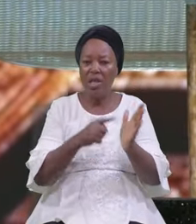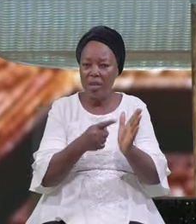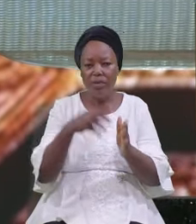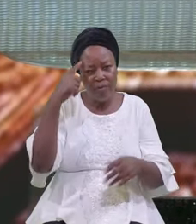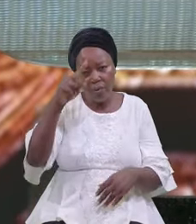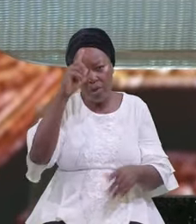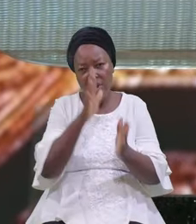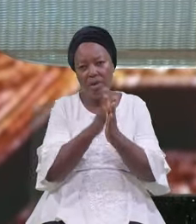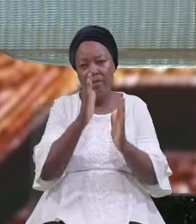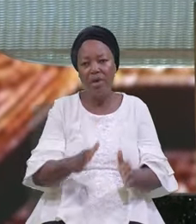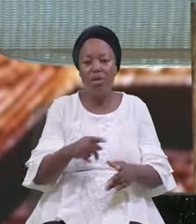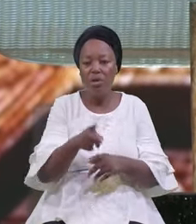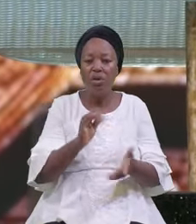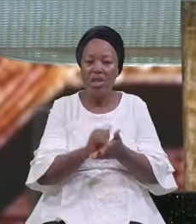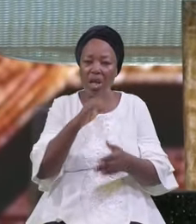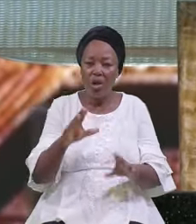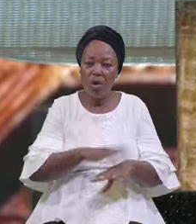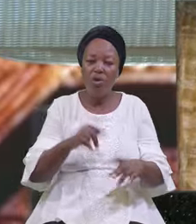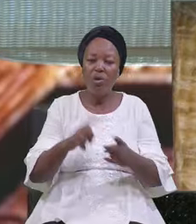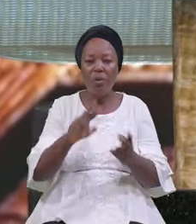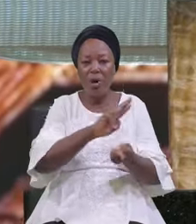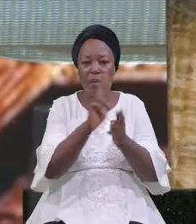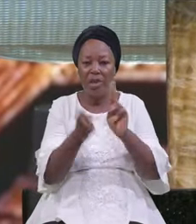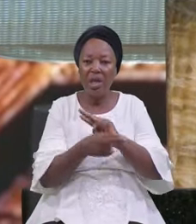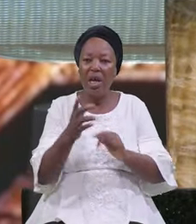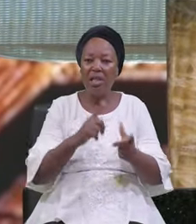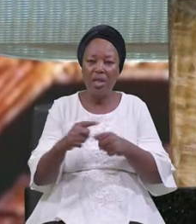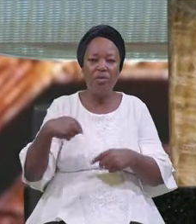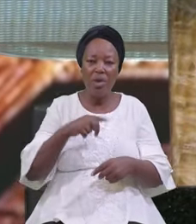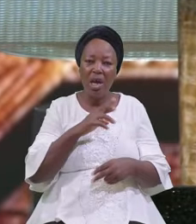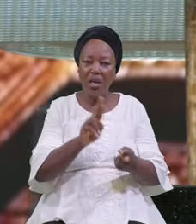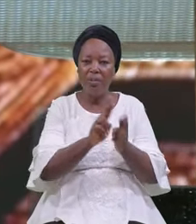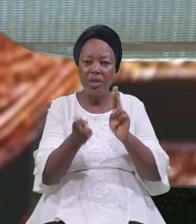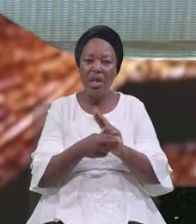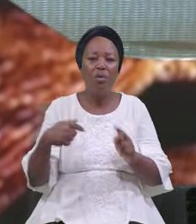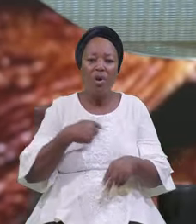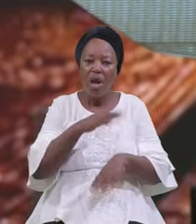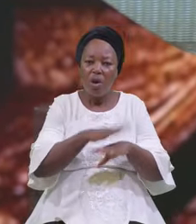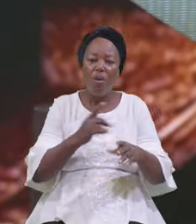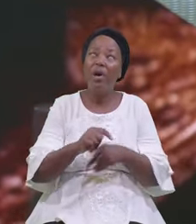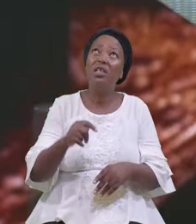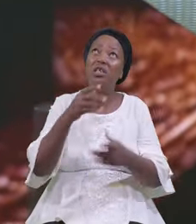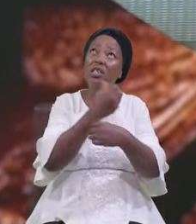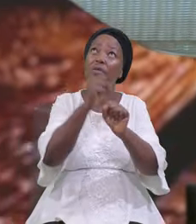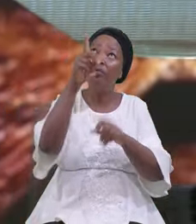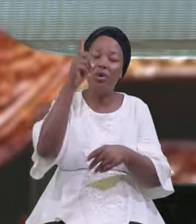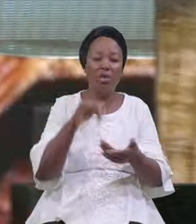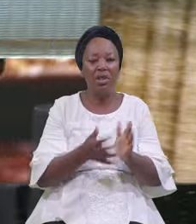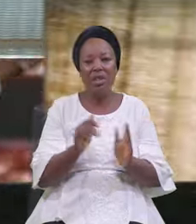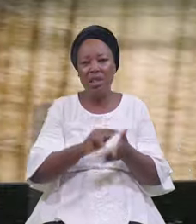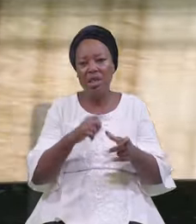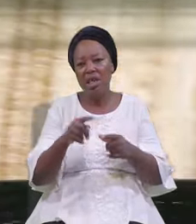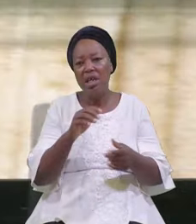who are called to repentance and we have repented. We're called by the Redeemer, we have been redeemed, we're called out